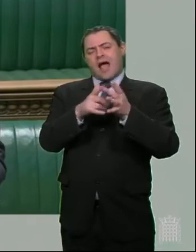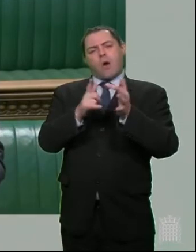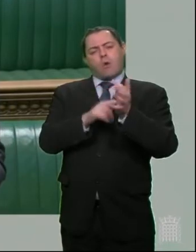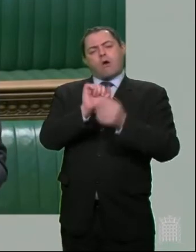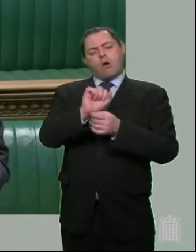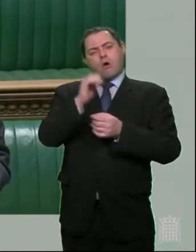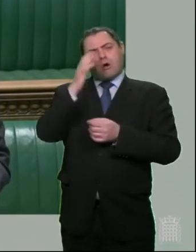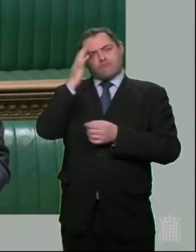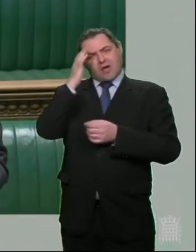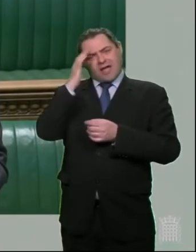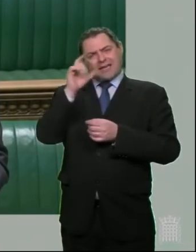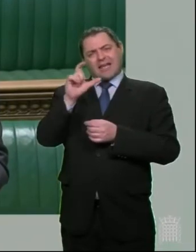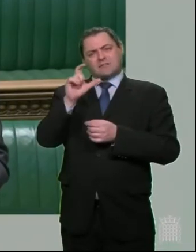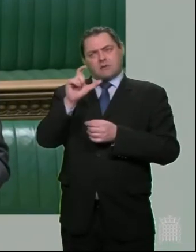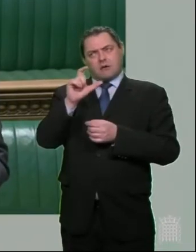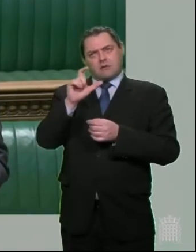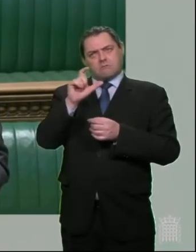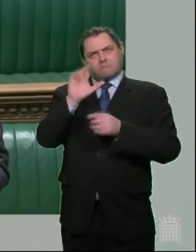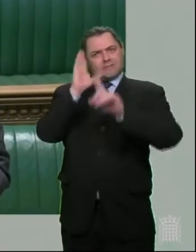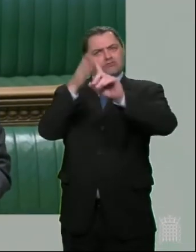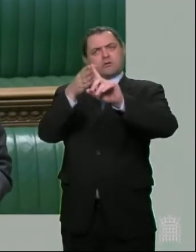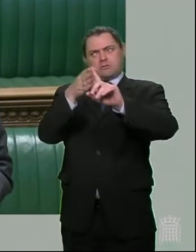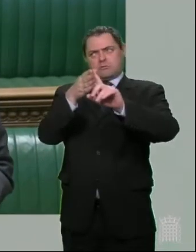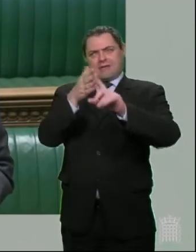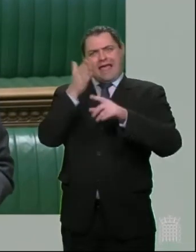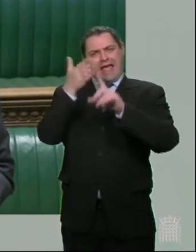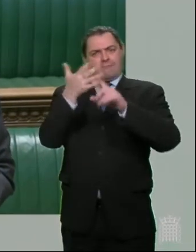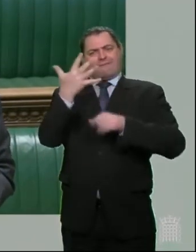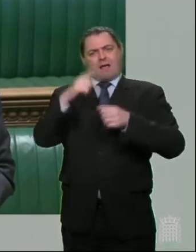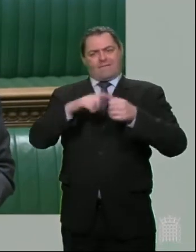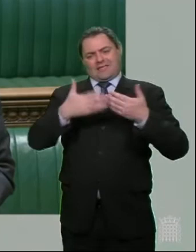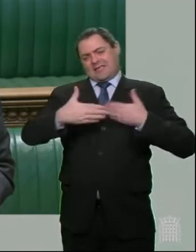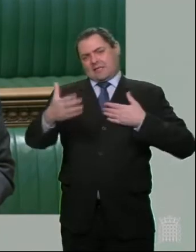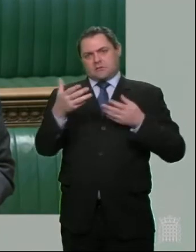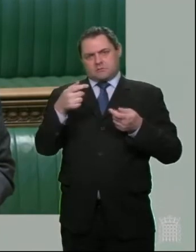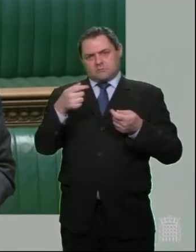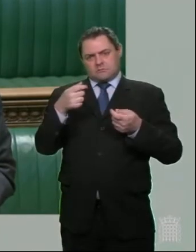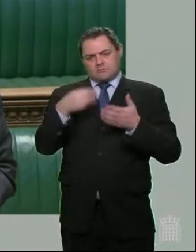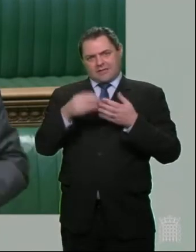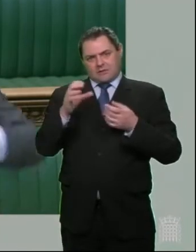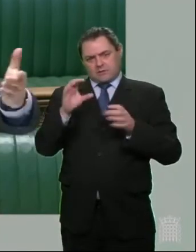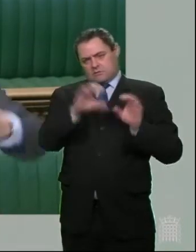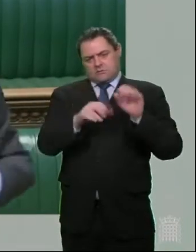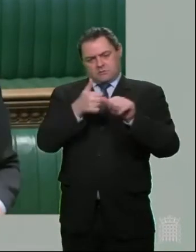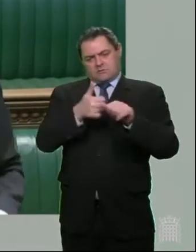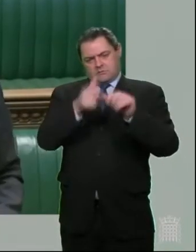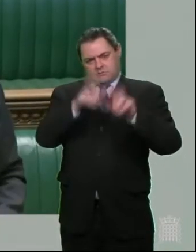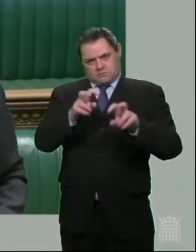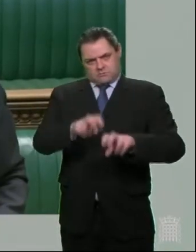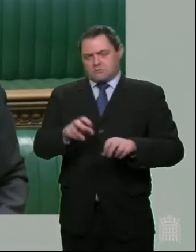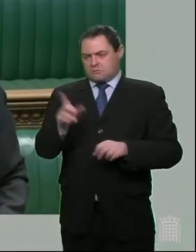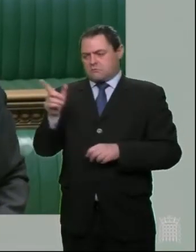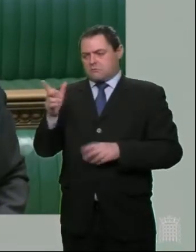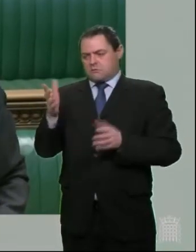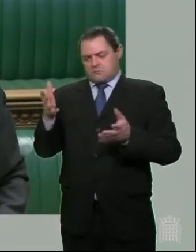announcing £40 million over 5 years on brain tumours of the type that she describes, and I would encourage my honourable